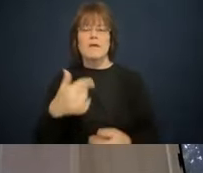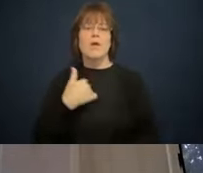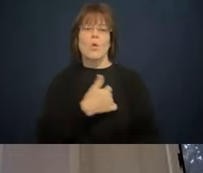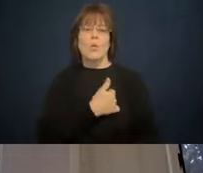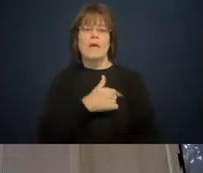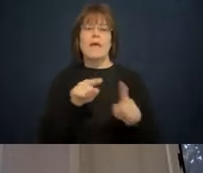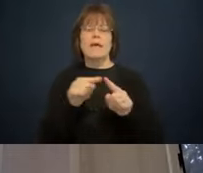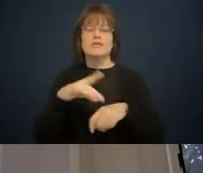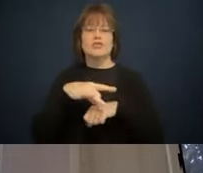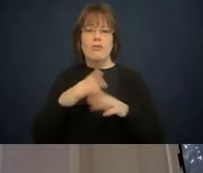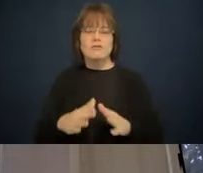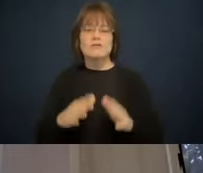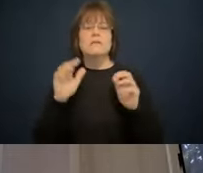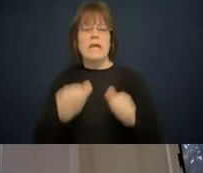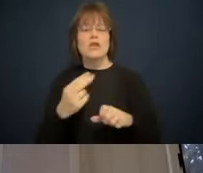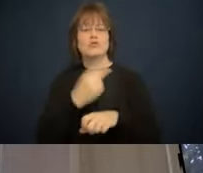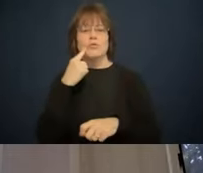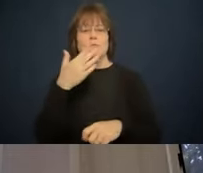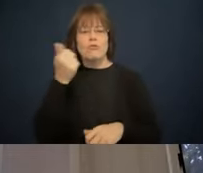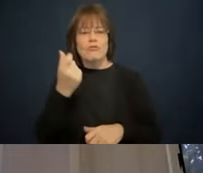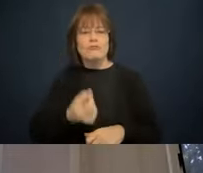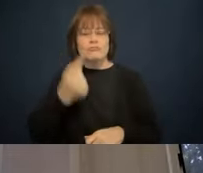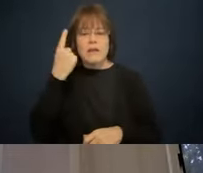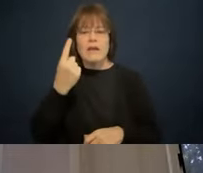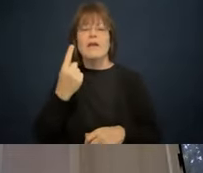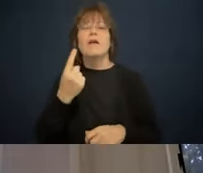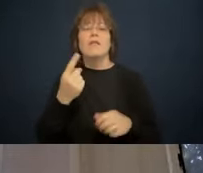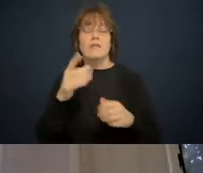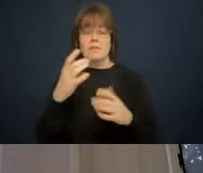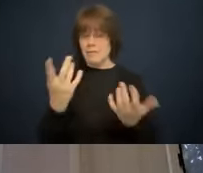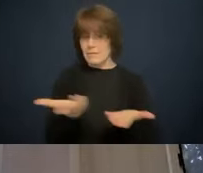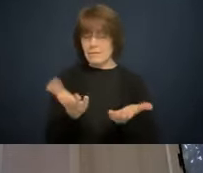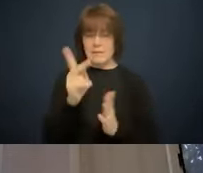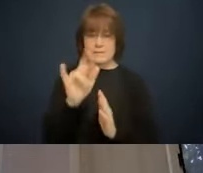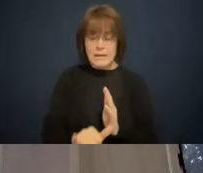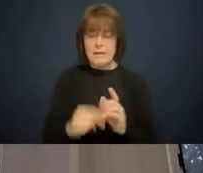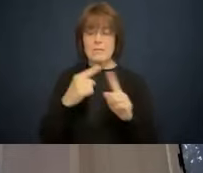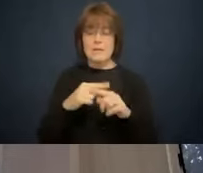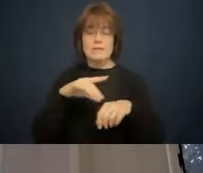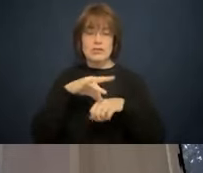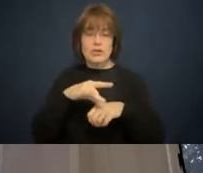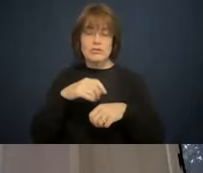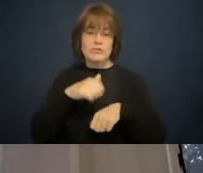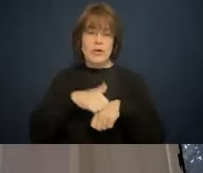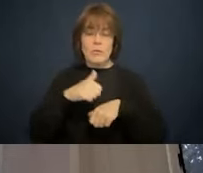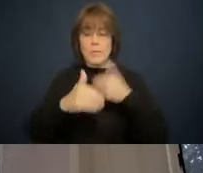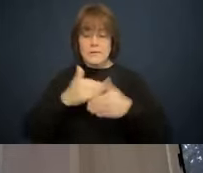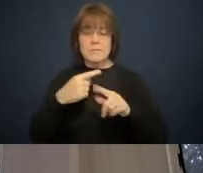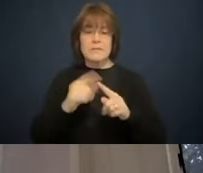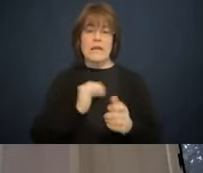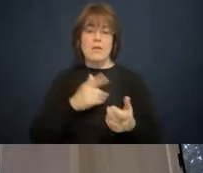as geologists can use to better understand the Commonwealth and the geological processes and the landscape that we